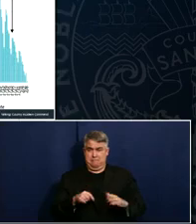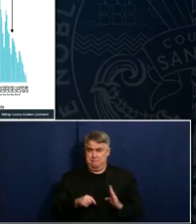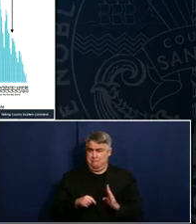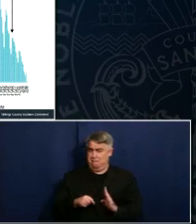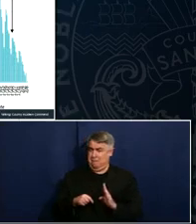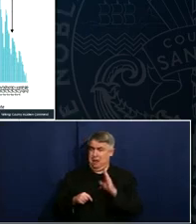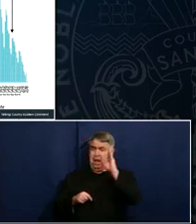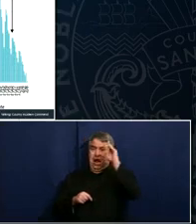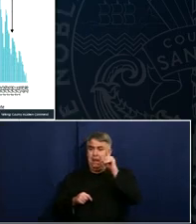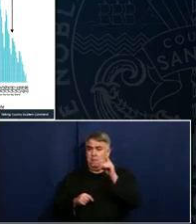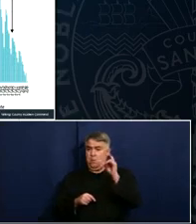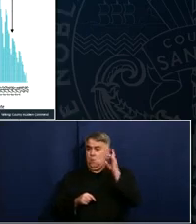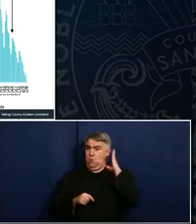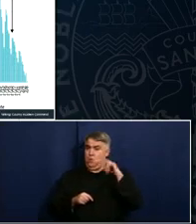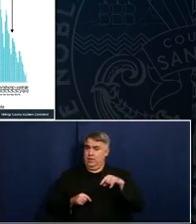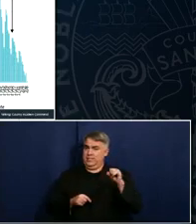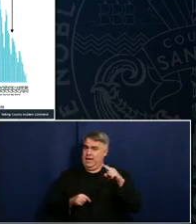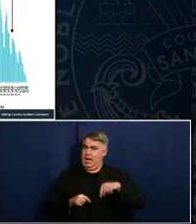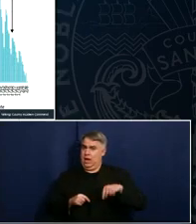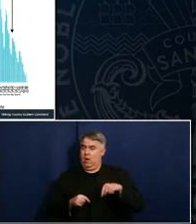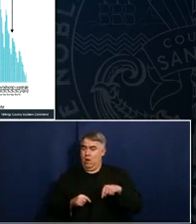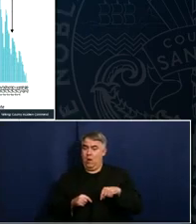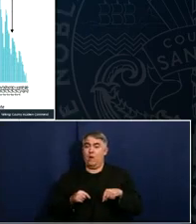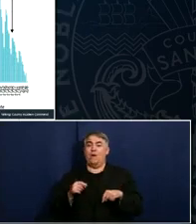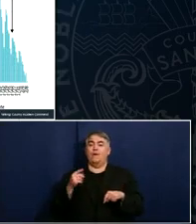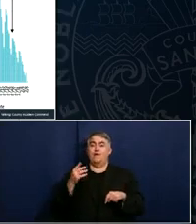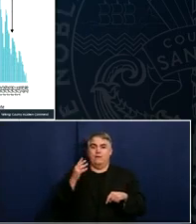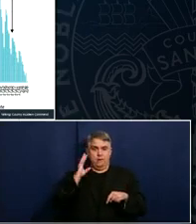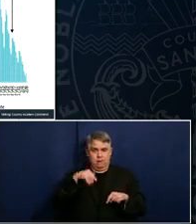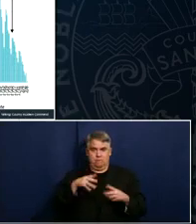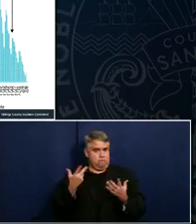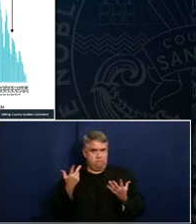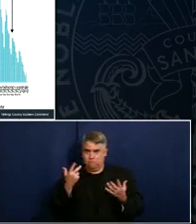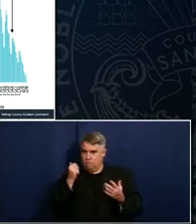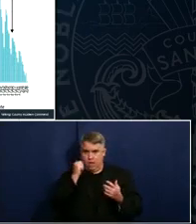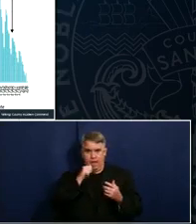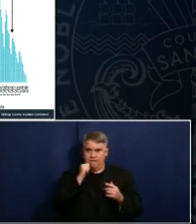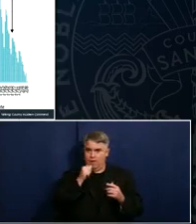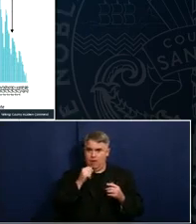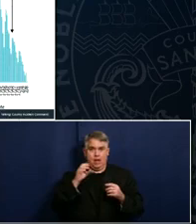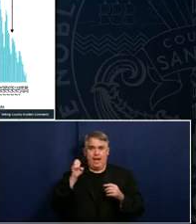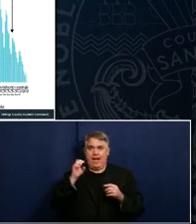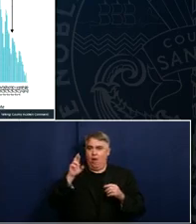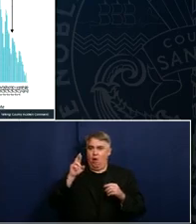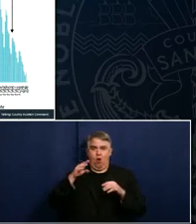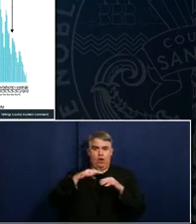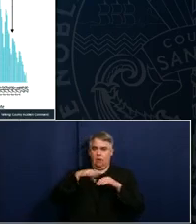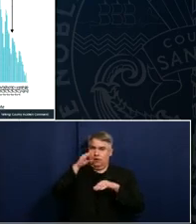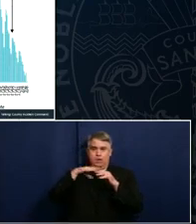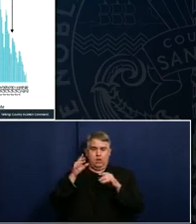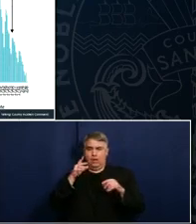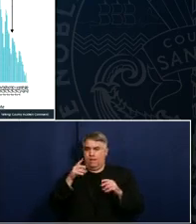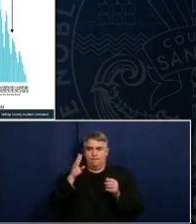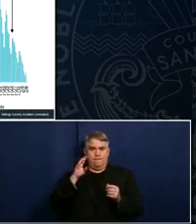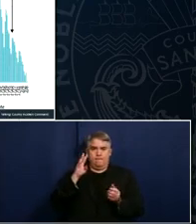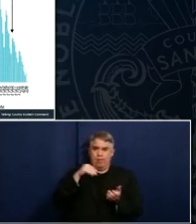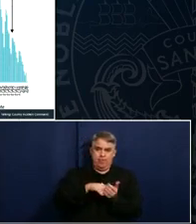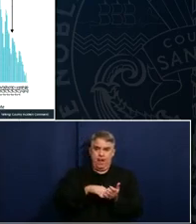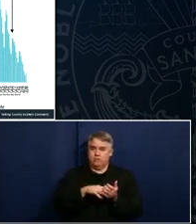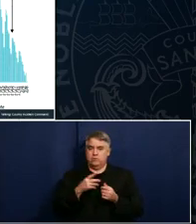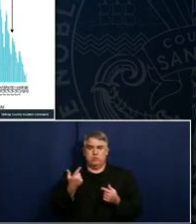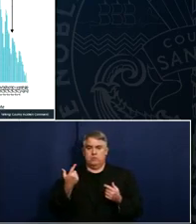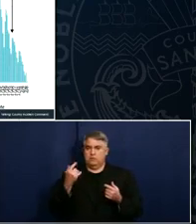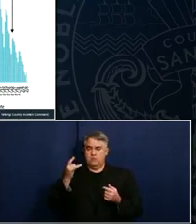County, where we actually saw daily cases reaching over 4,000. And at the end